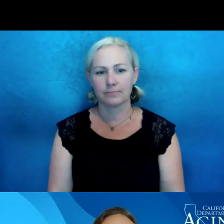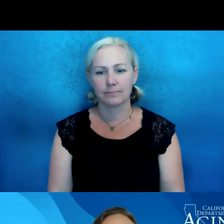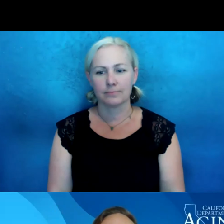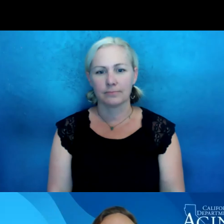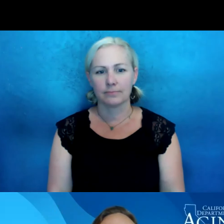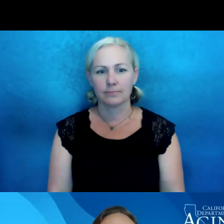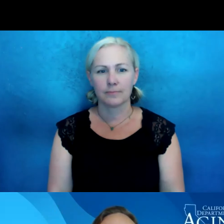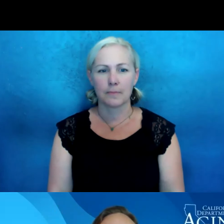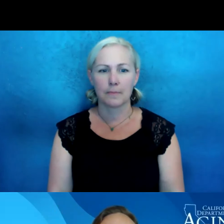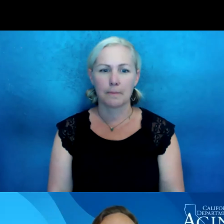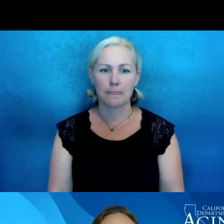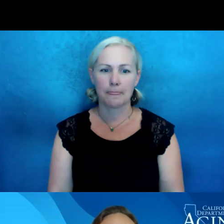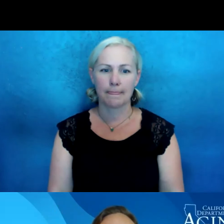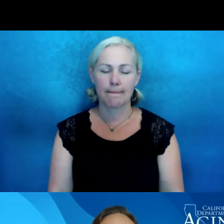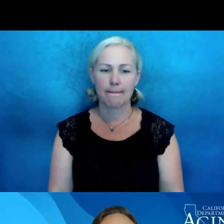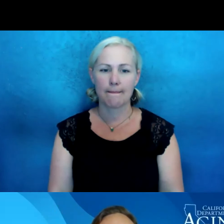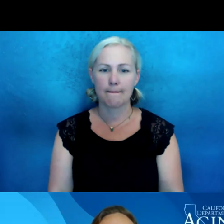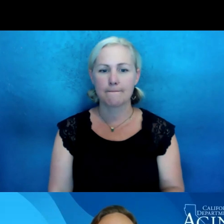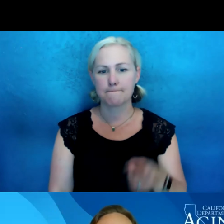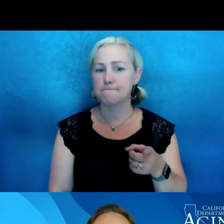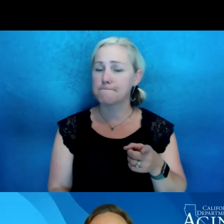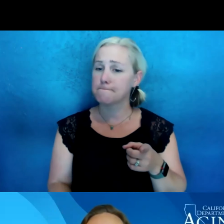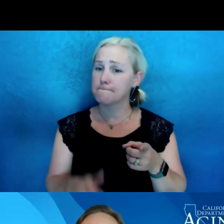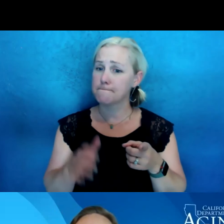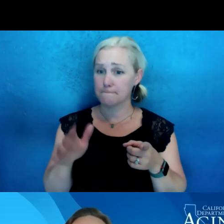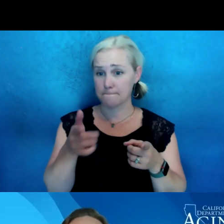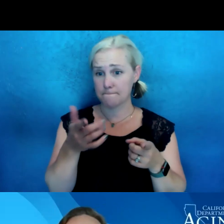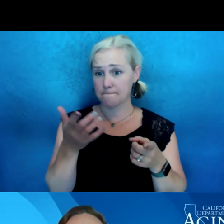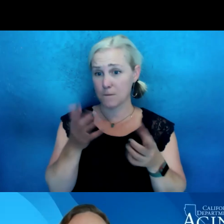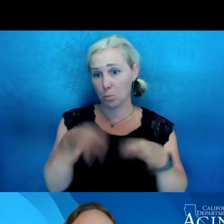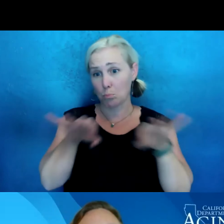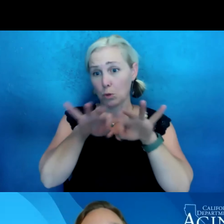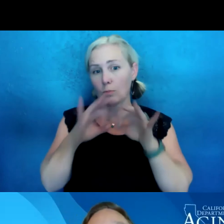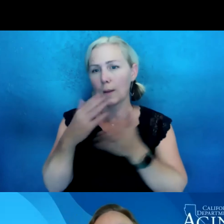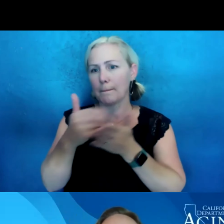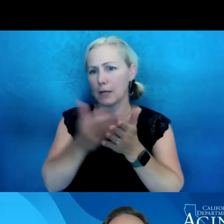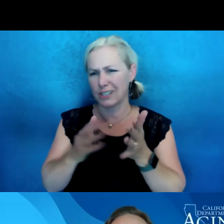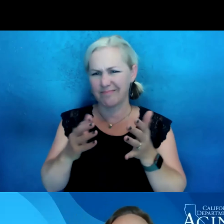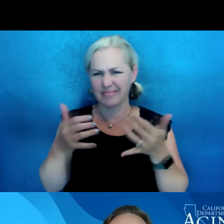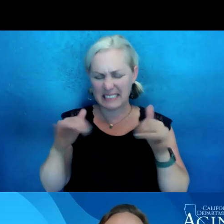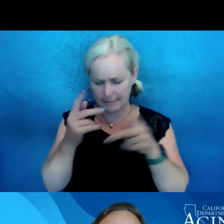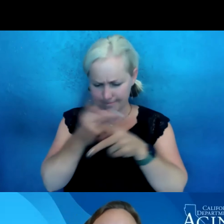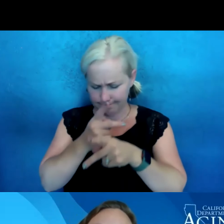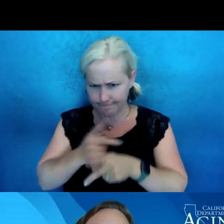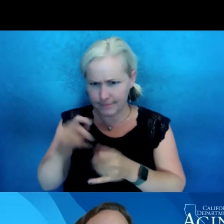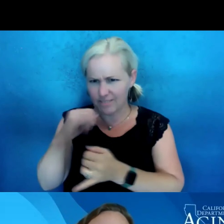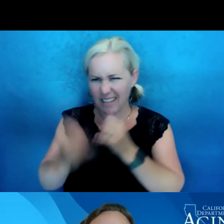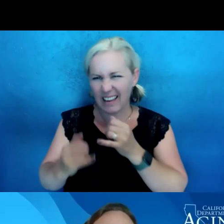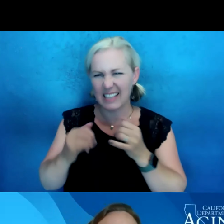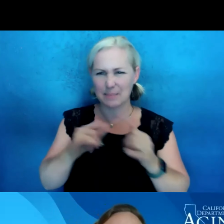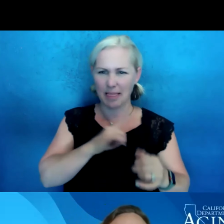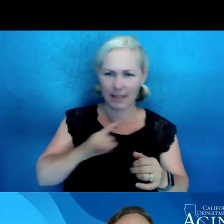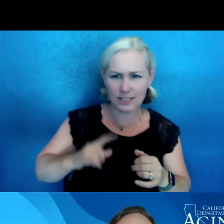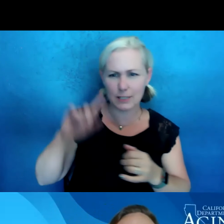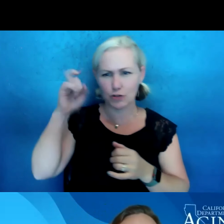And powering all this, we would be remiss if we didn't say, is the budget that is still being finalized now by the legislature and the governor, working